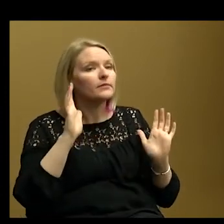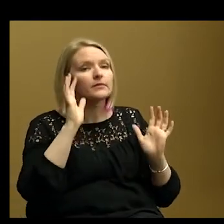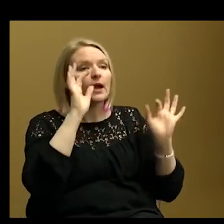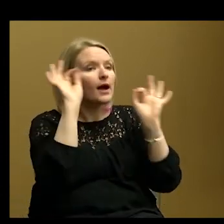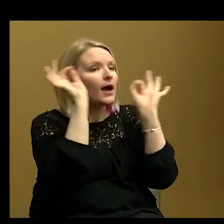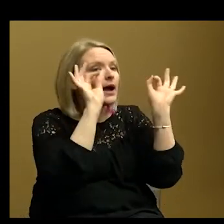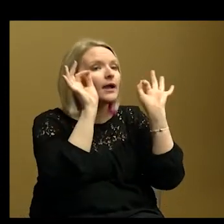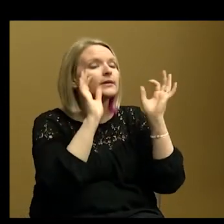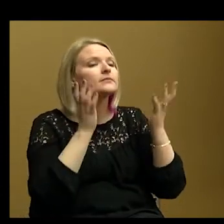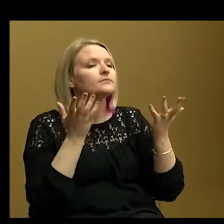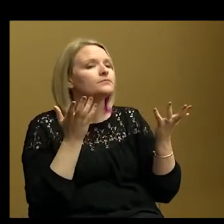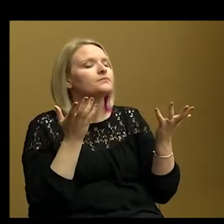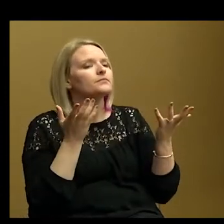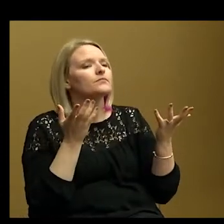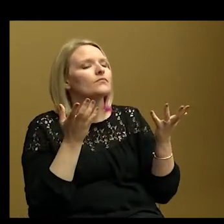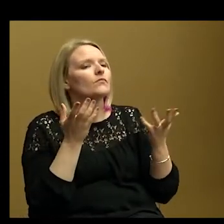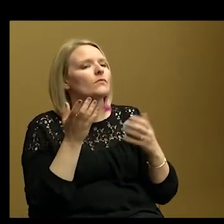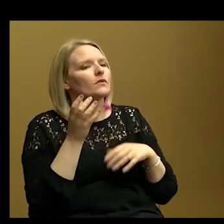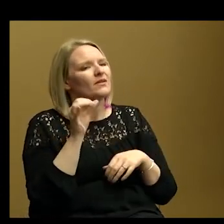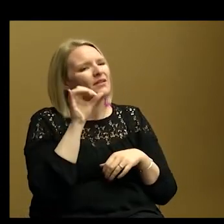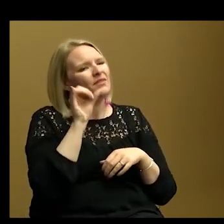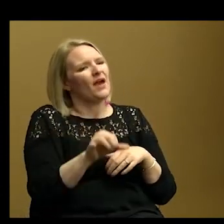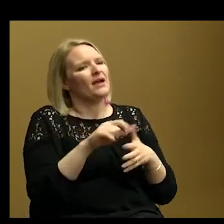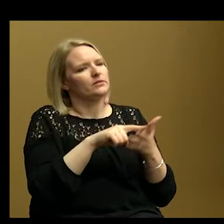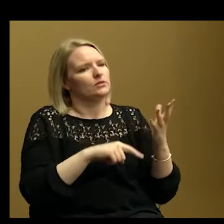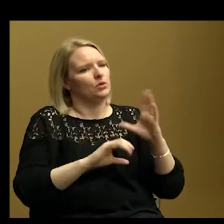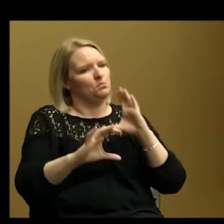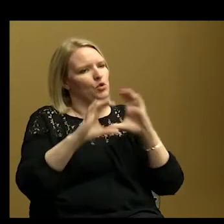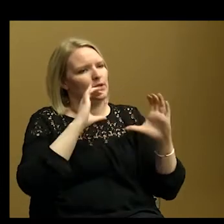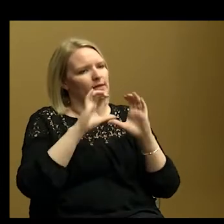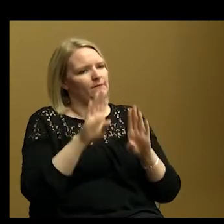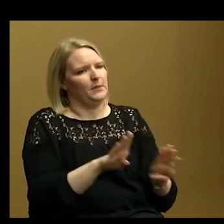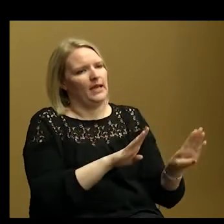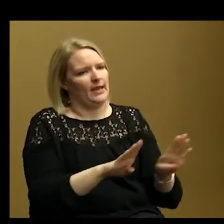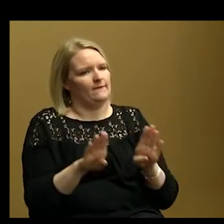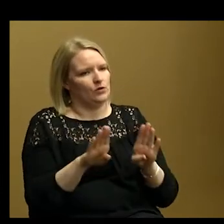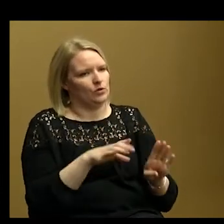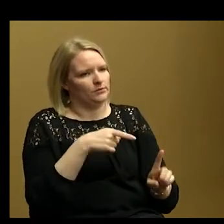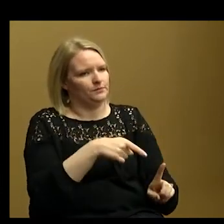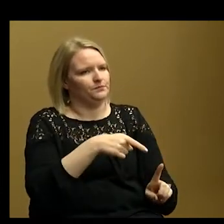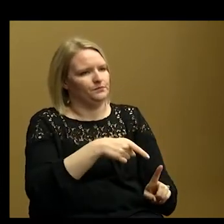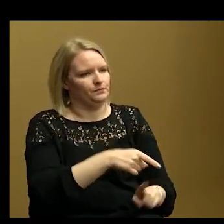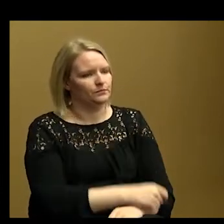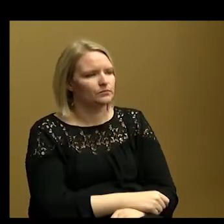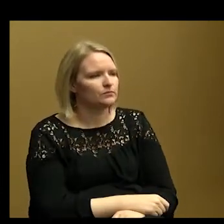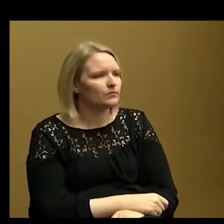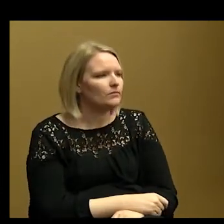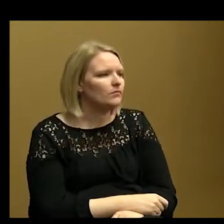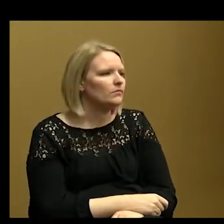movement, so those are the communicative behaviors that they're looking at.